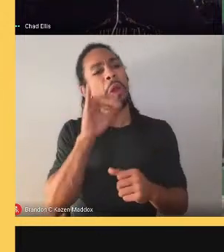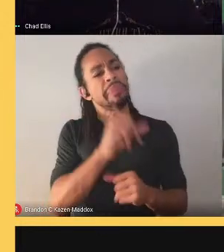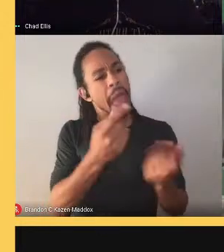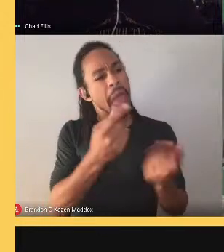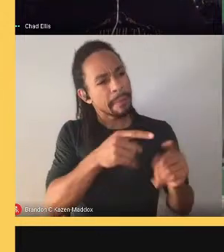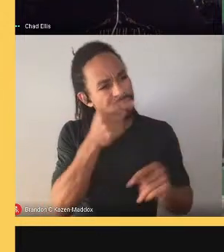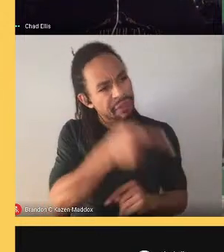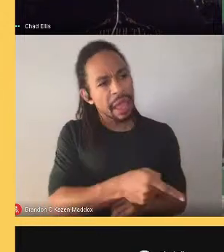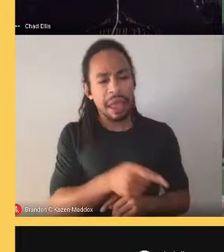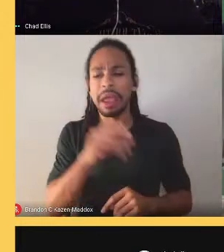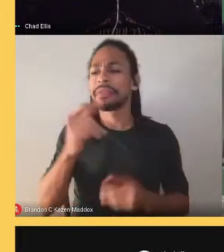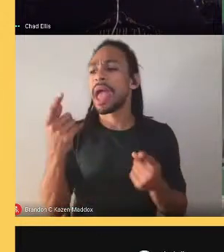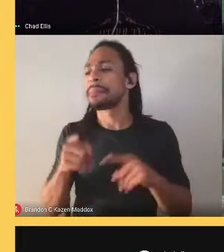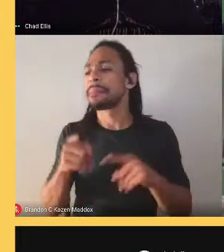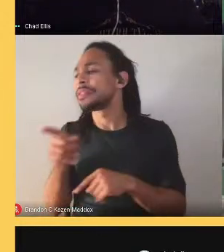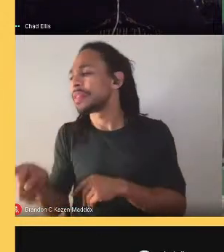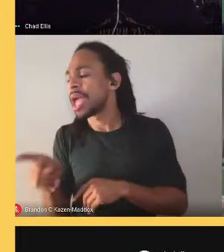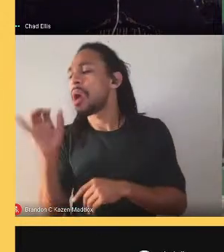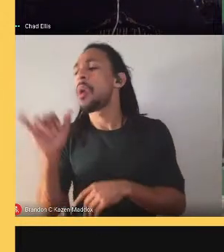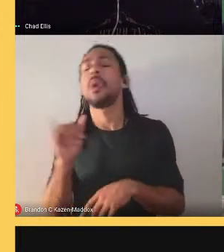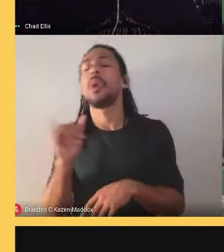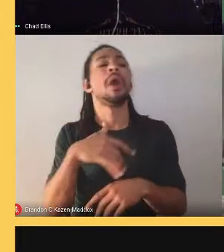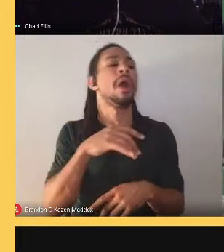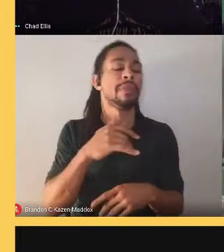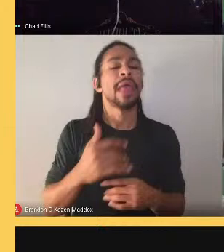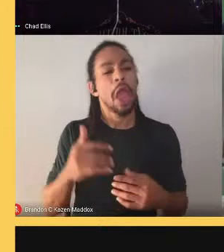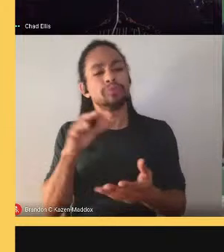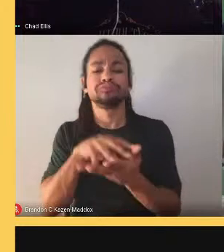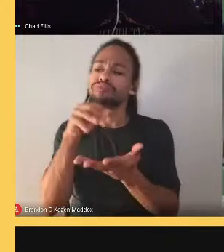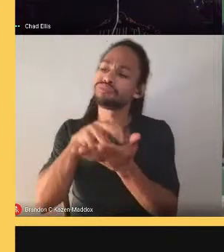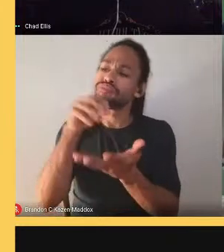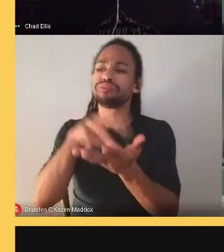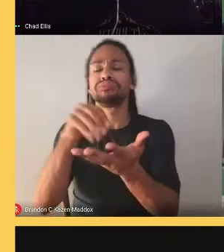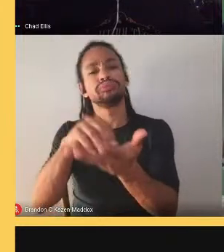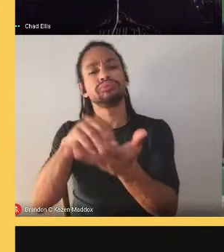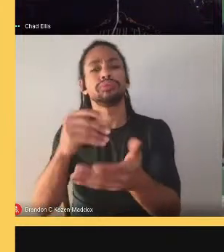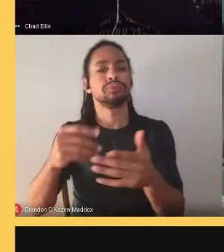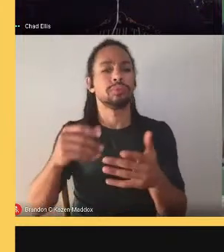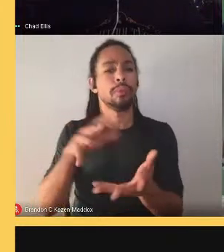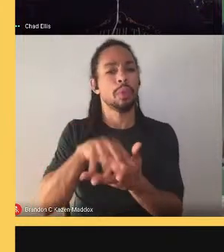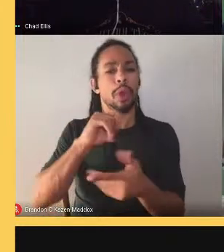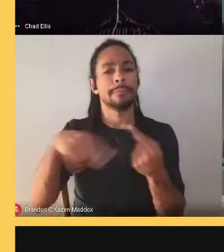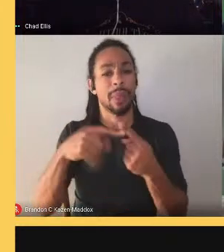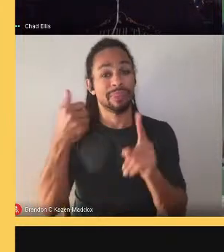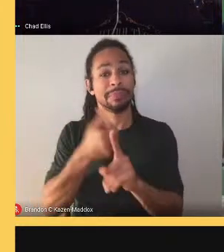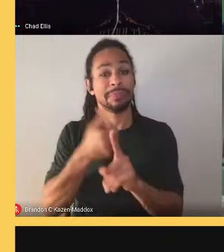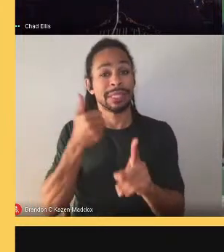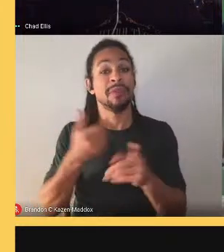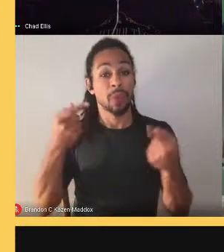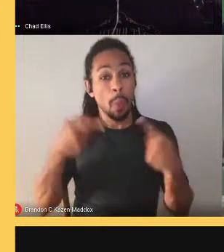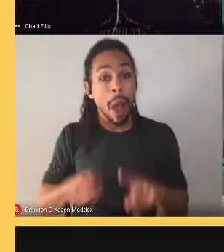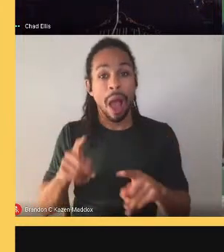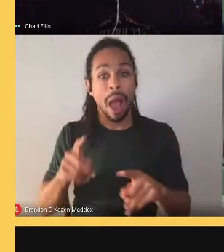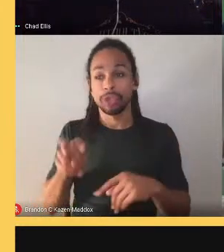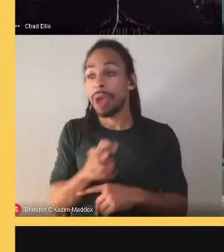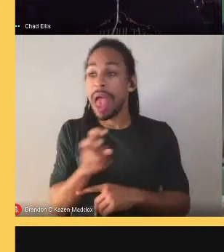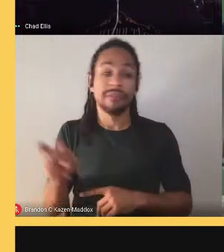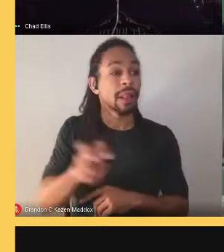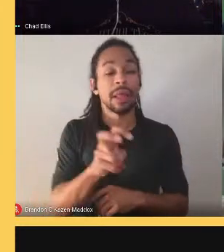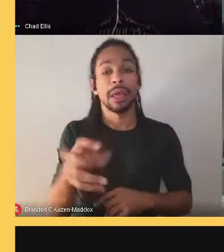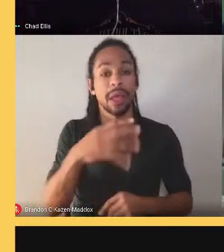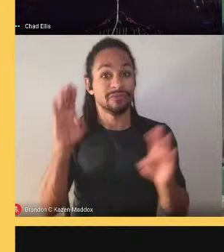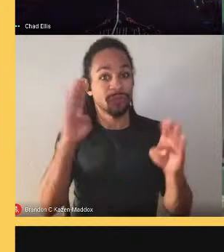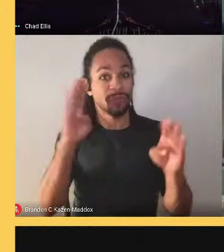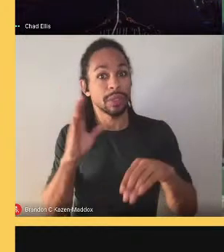learn more about themselves really while they're traveling, and really focusing on that interpersonal stories that